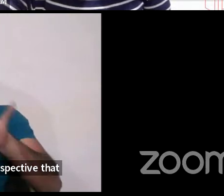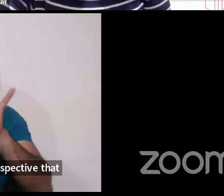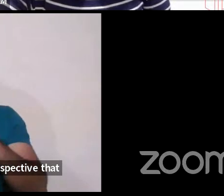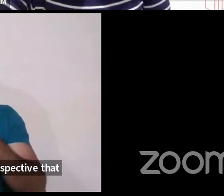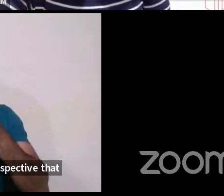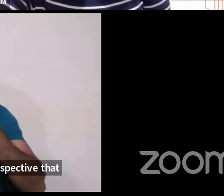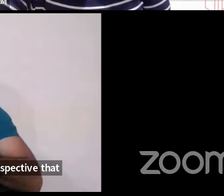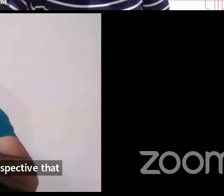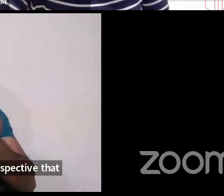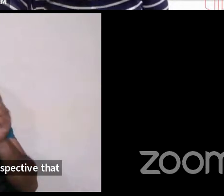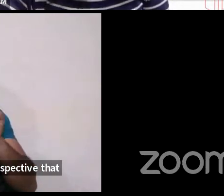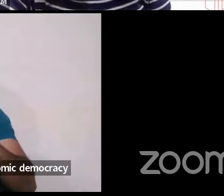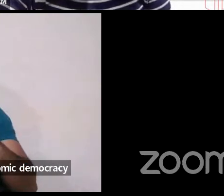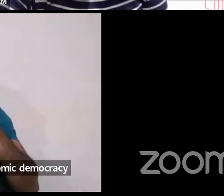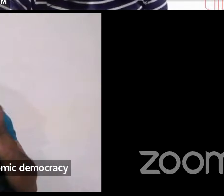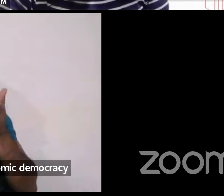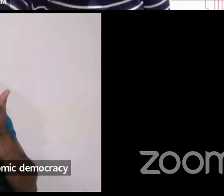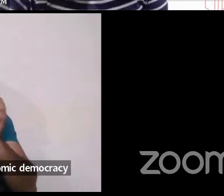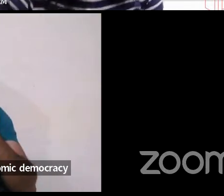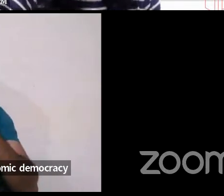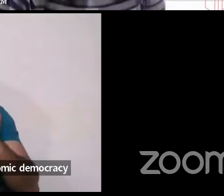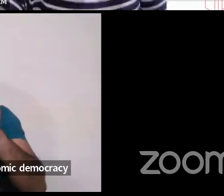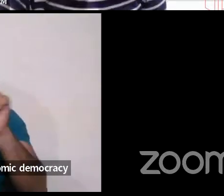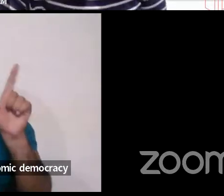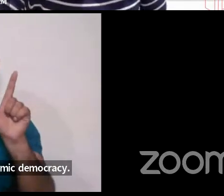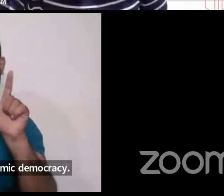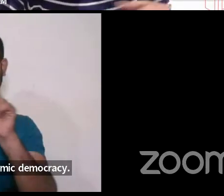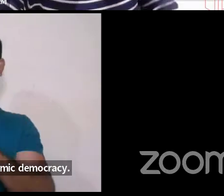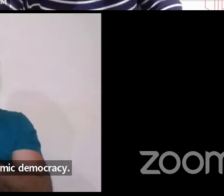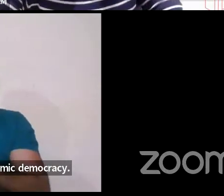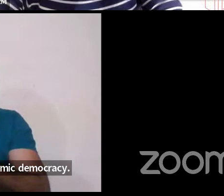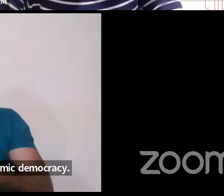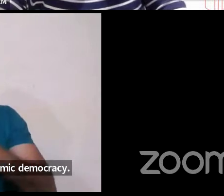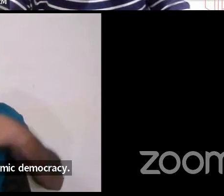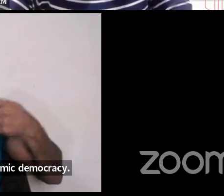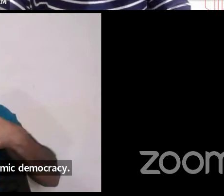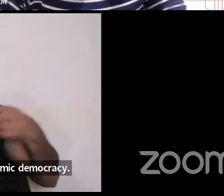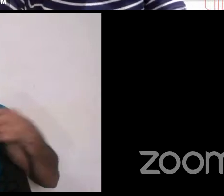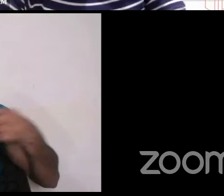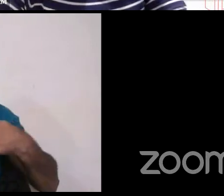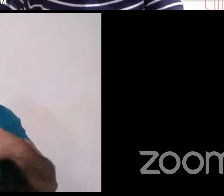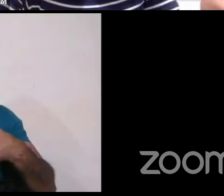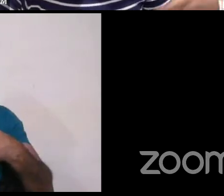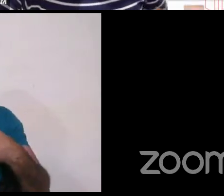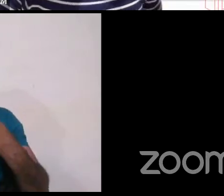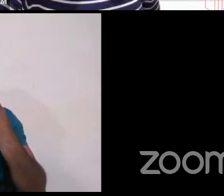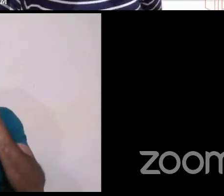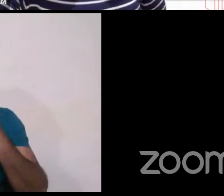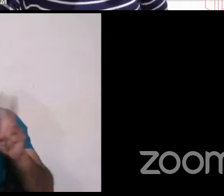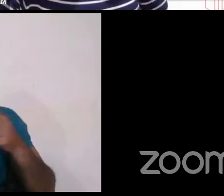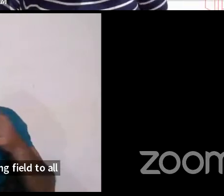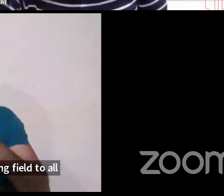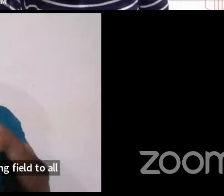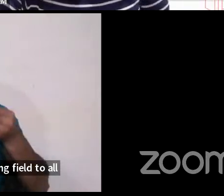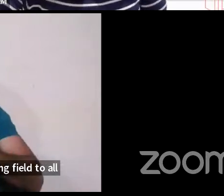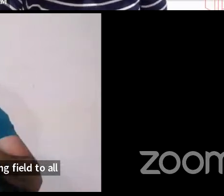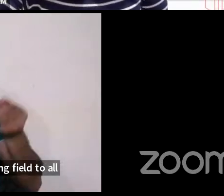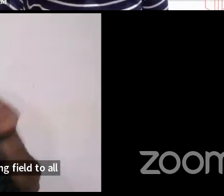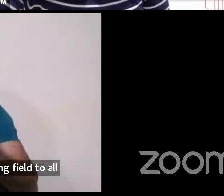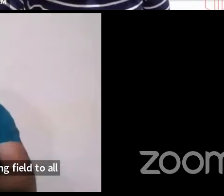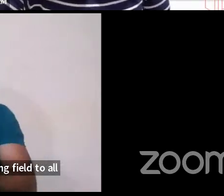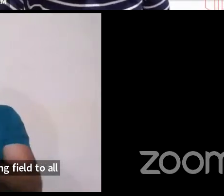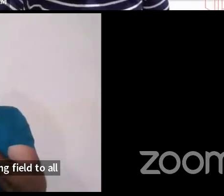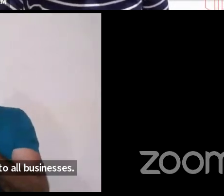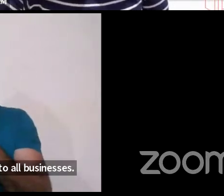economic democracy. It provided a level playing field to all businesses. There would be no bullying in the economic field if there was a